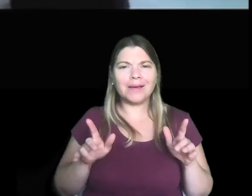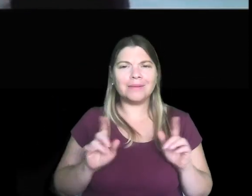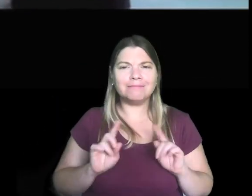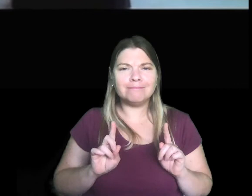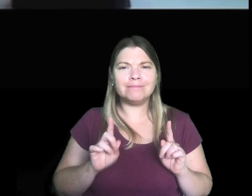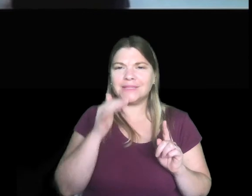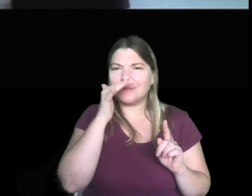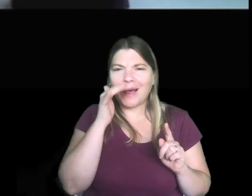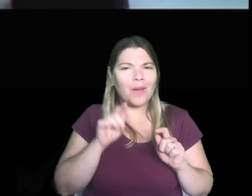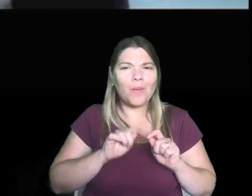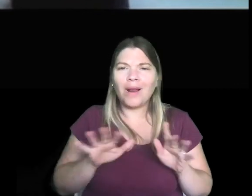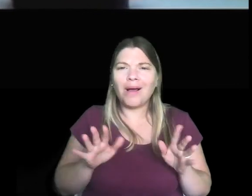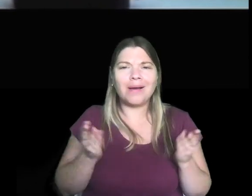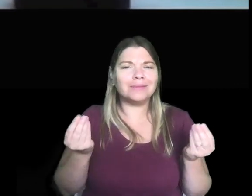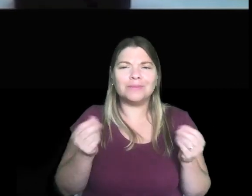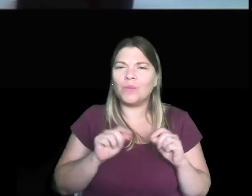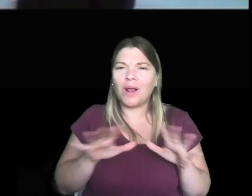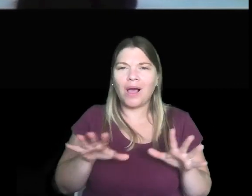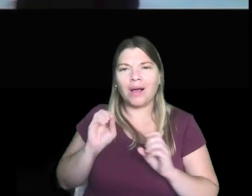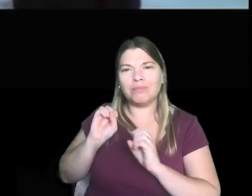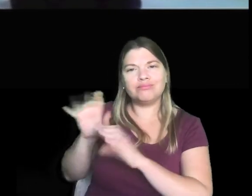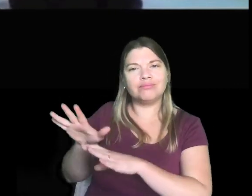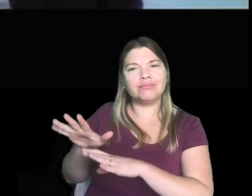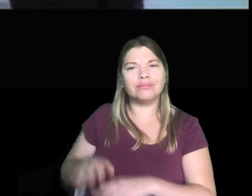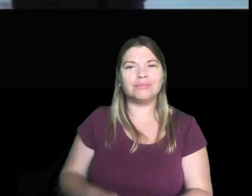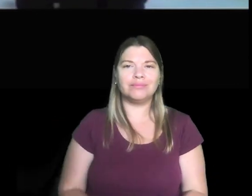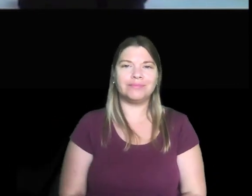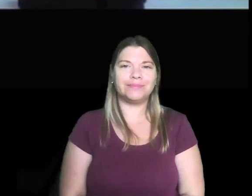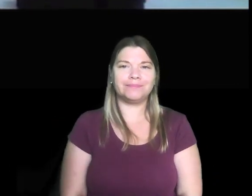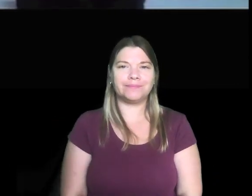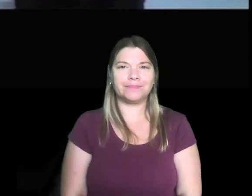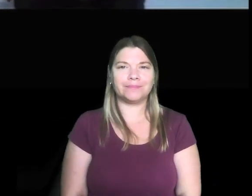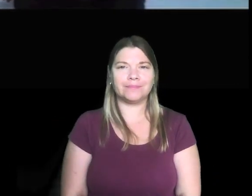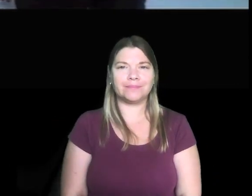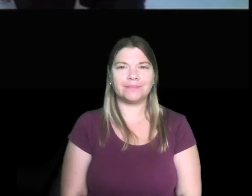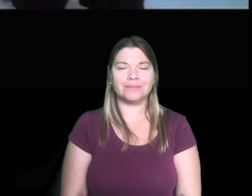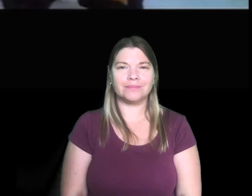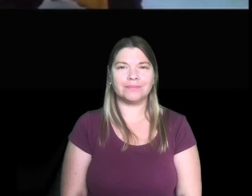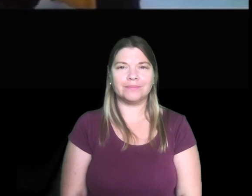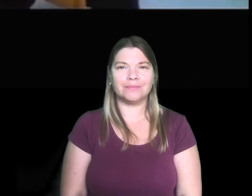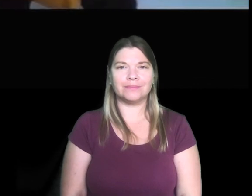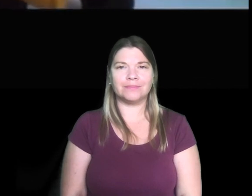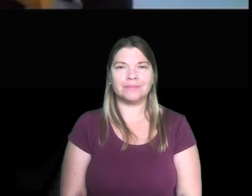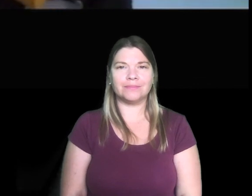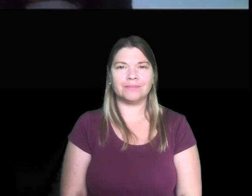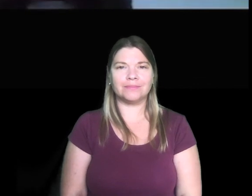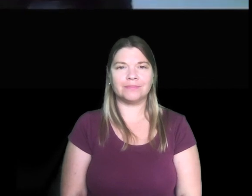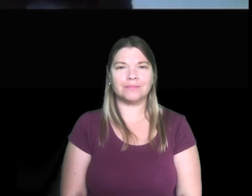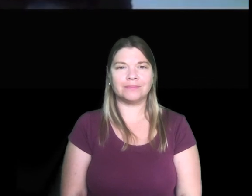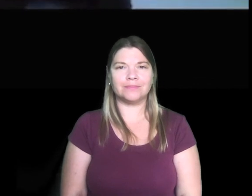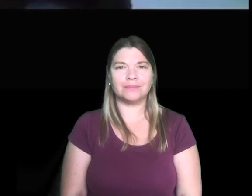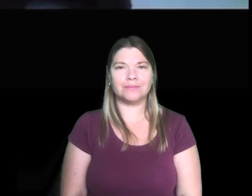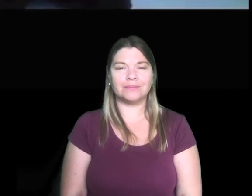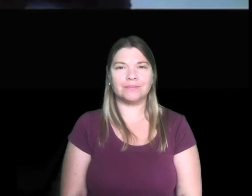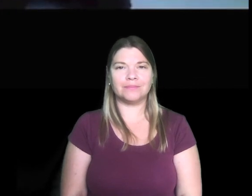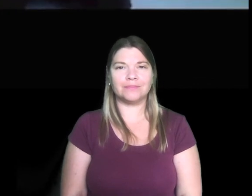in. Alice, seated, makes playful squeezing and pinching actions around her body, followed by making big circles of movement with her